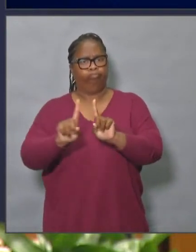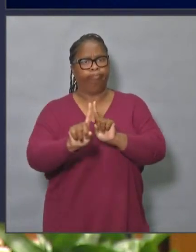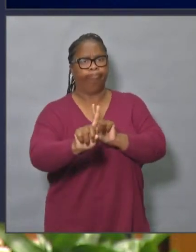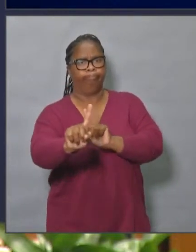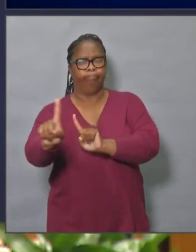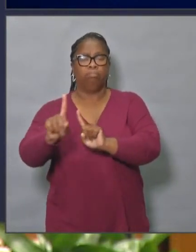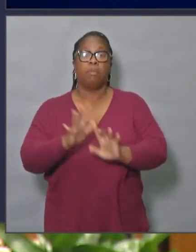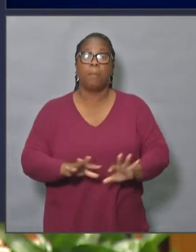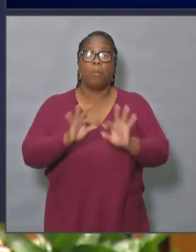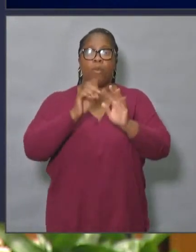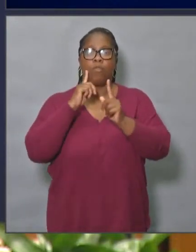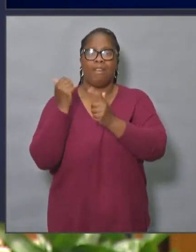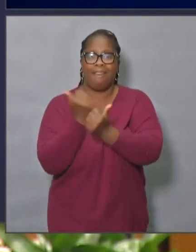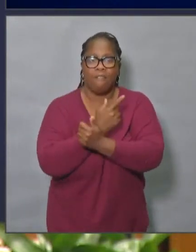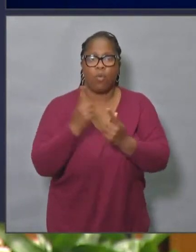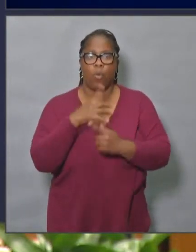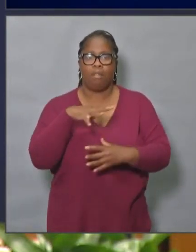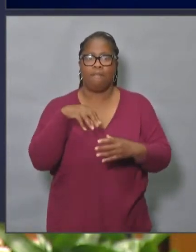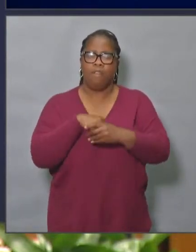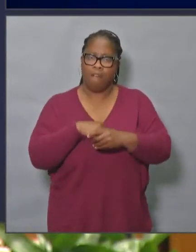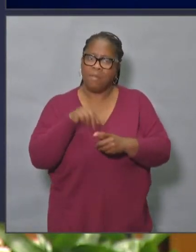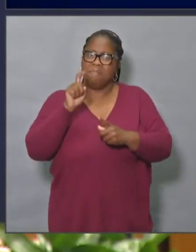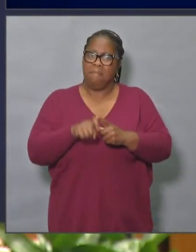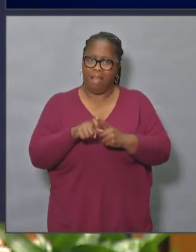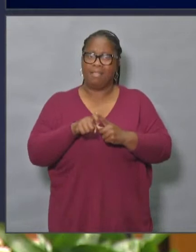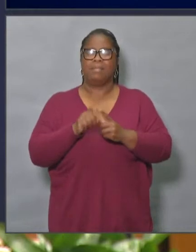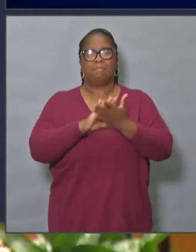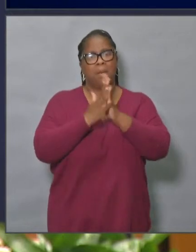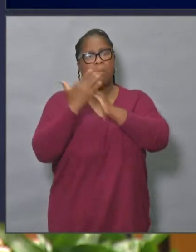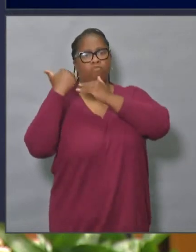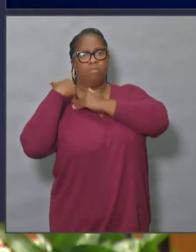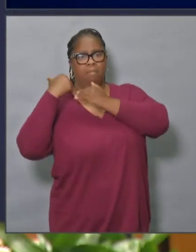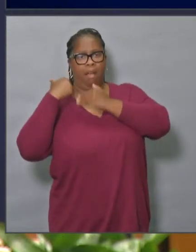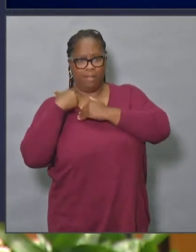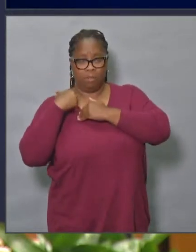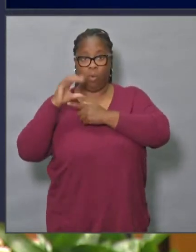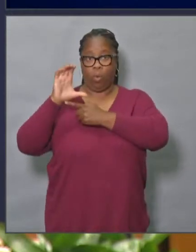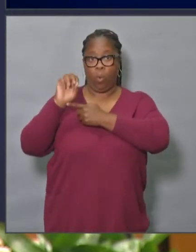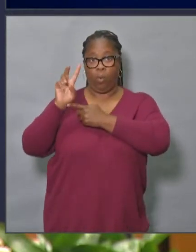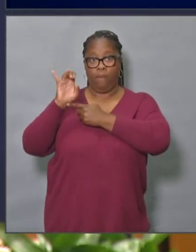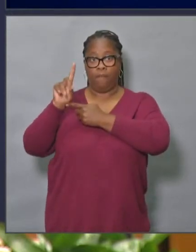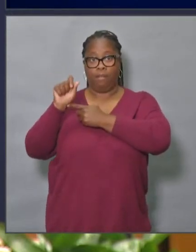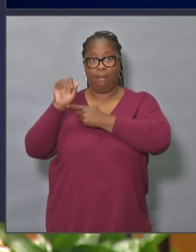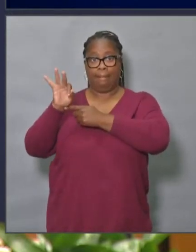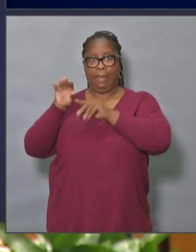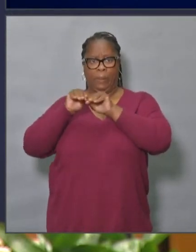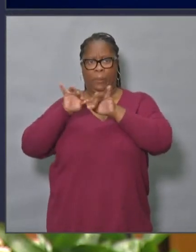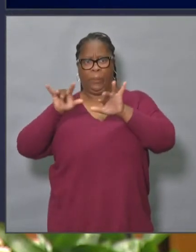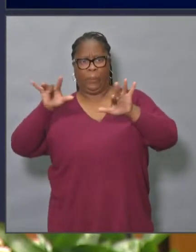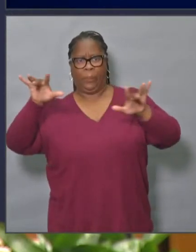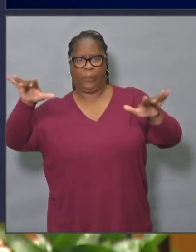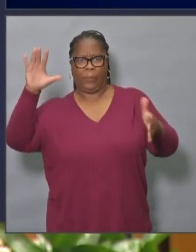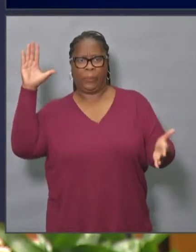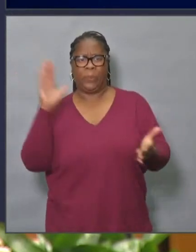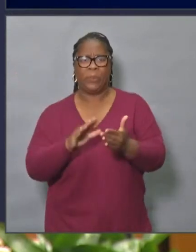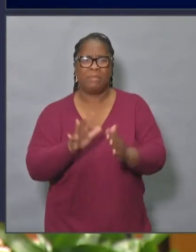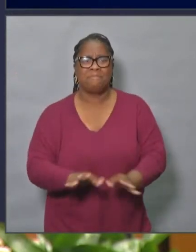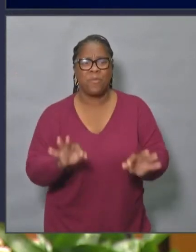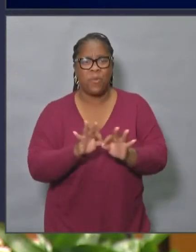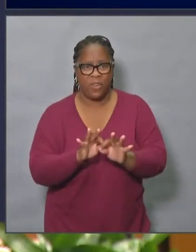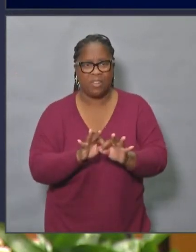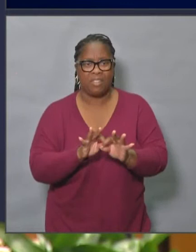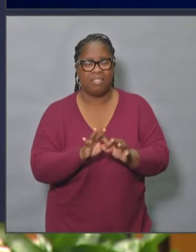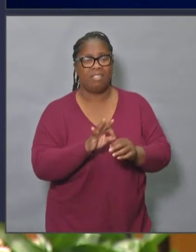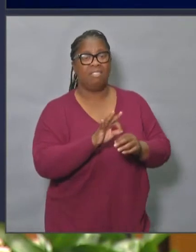of COVID-19, which has not become any less dangerous. These issues of racial injustice are